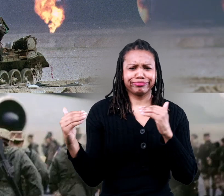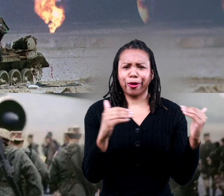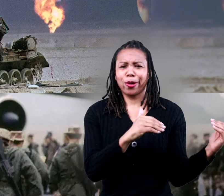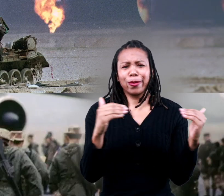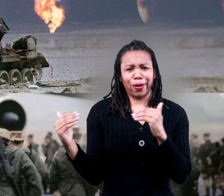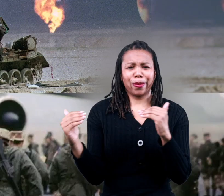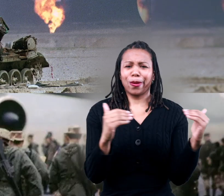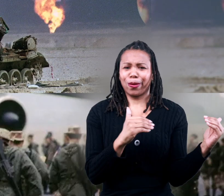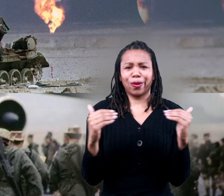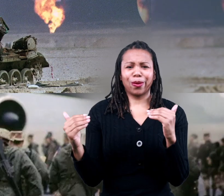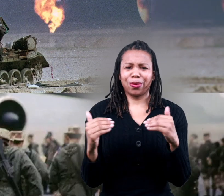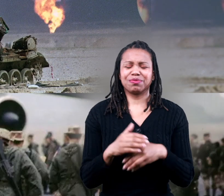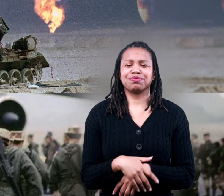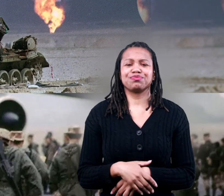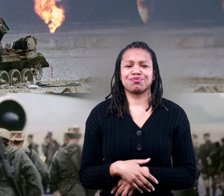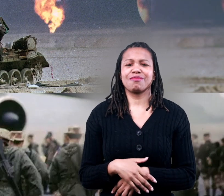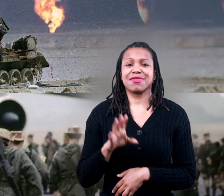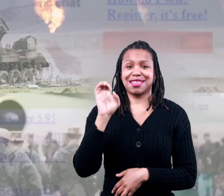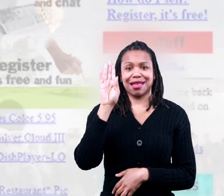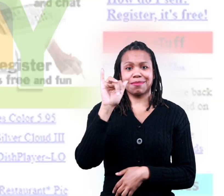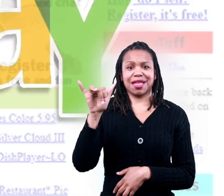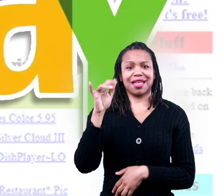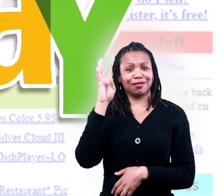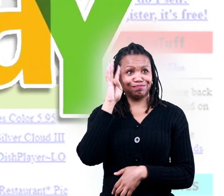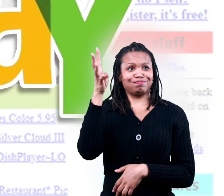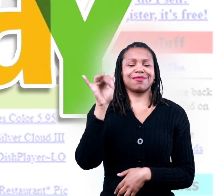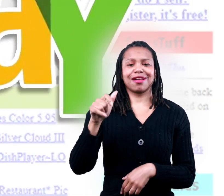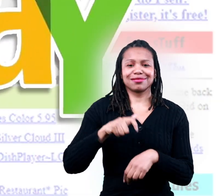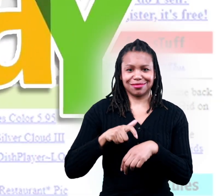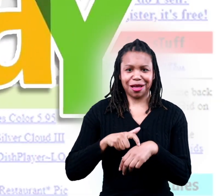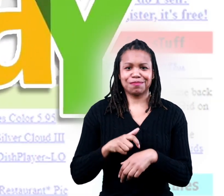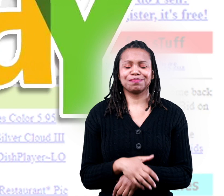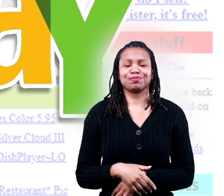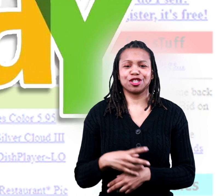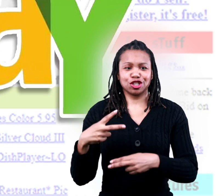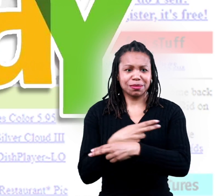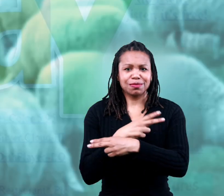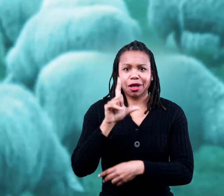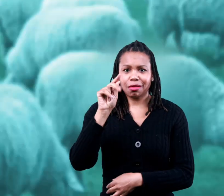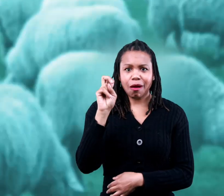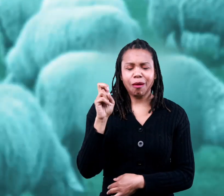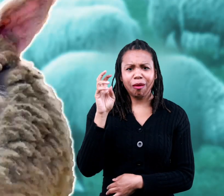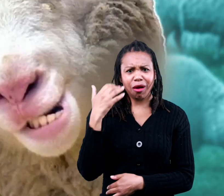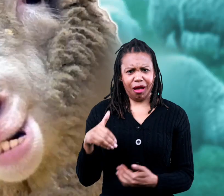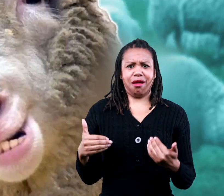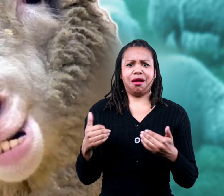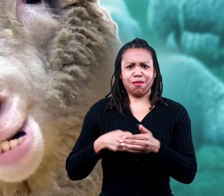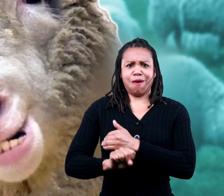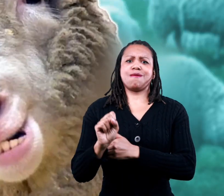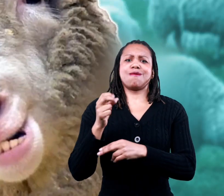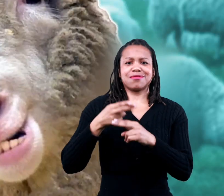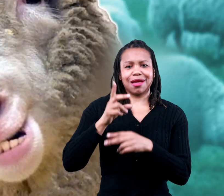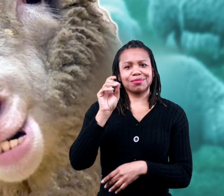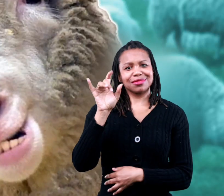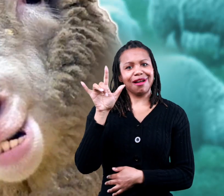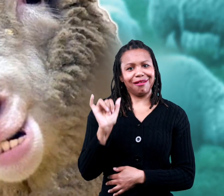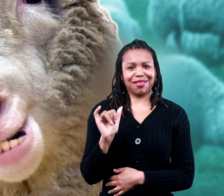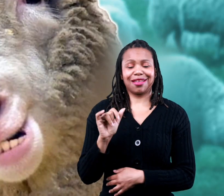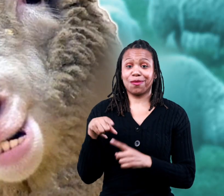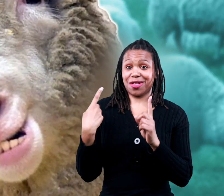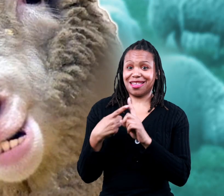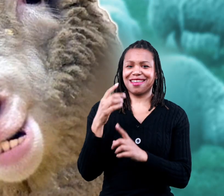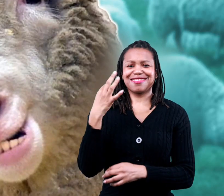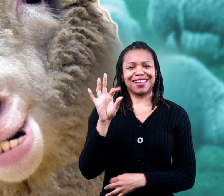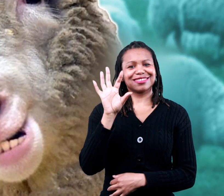called Operation Desert Storm. eBay was founded during this time, and the first cloned sheep